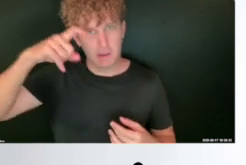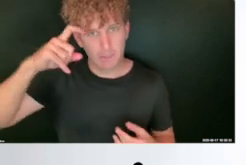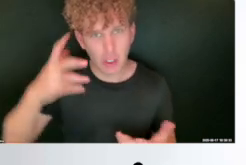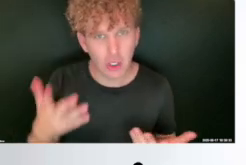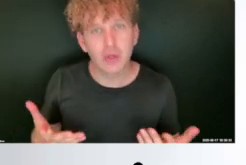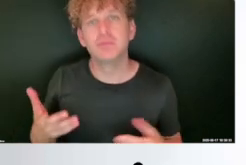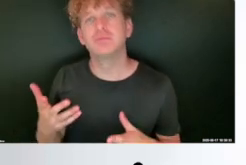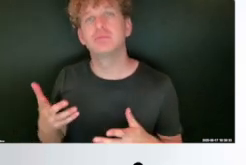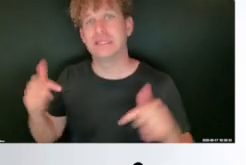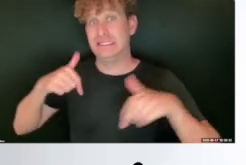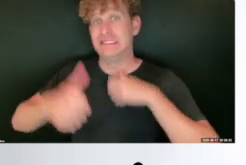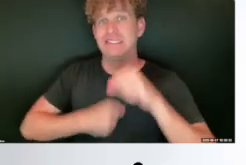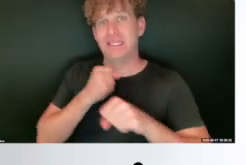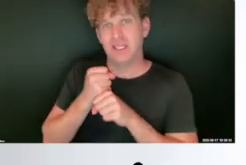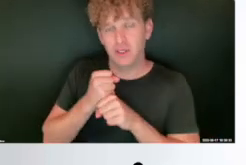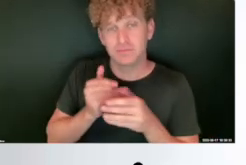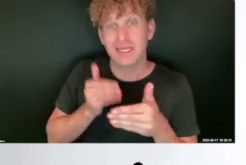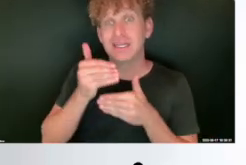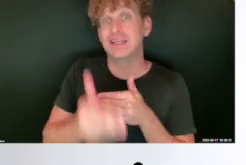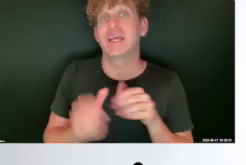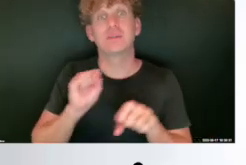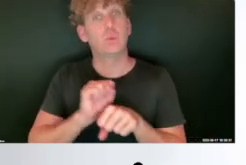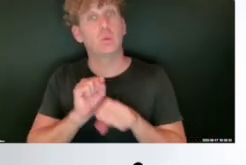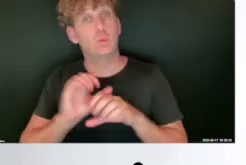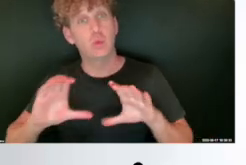let Denise facilitate.